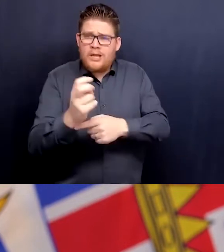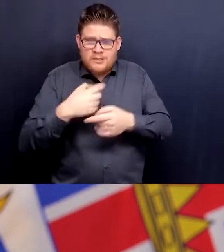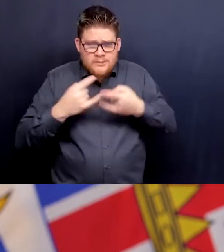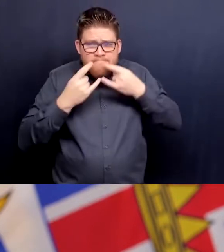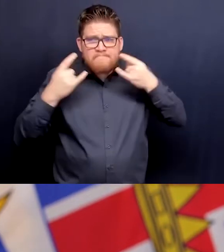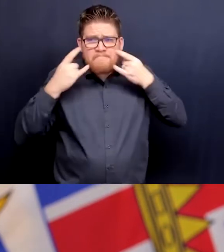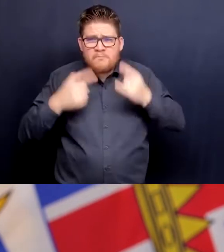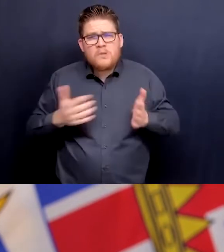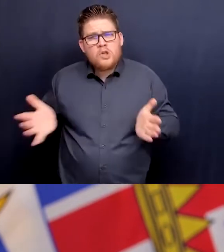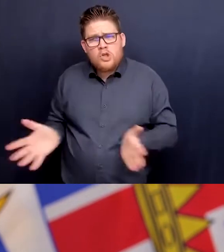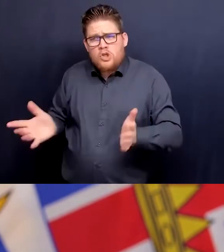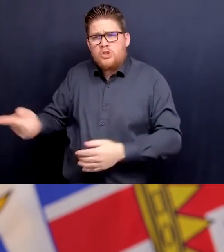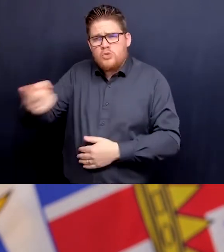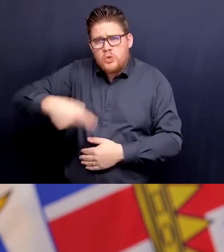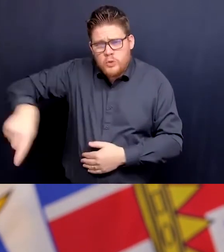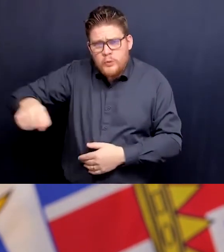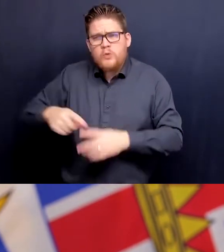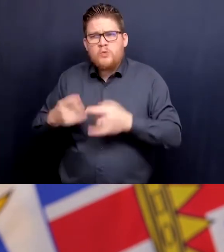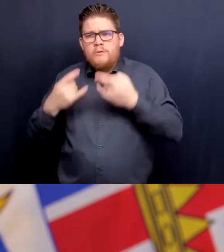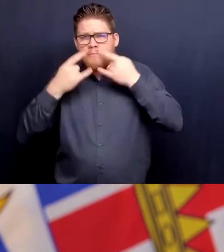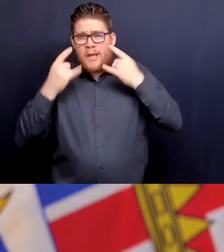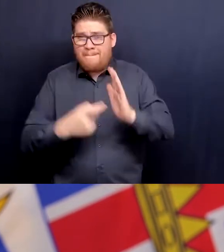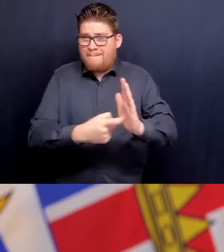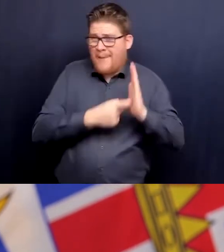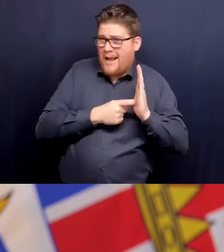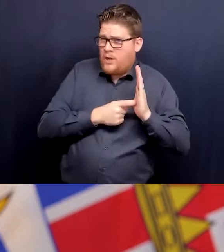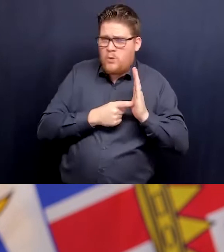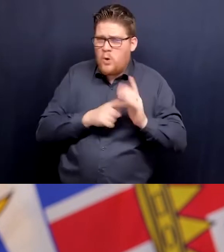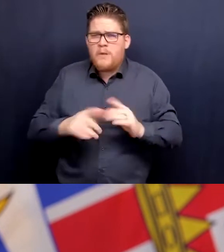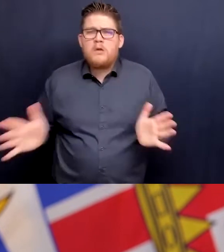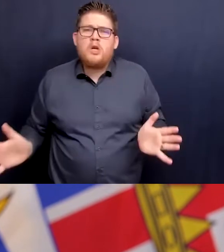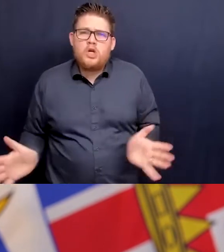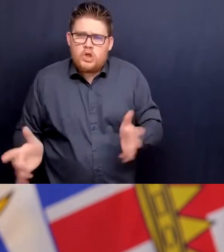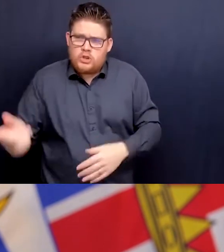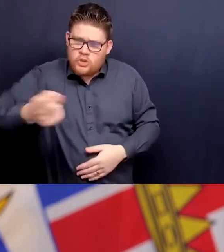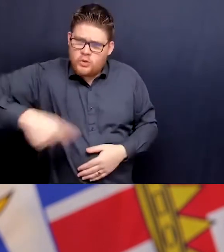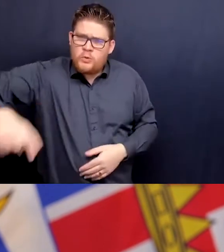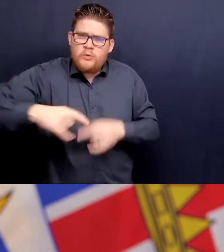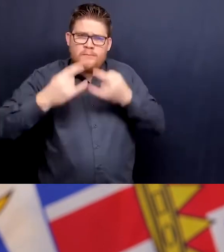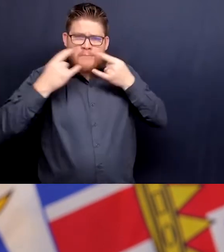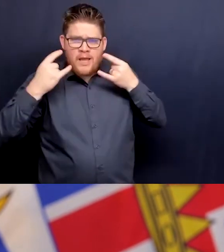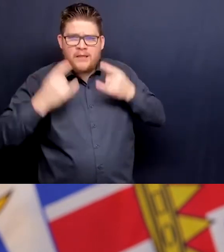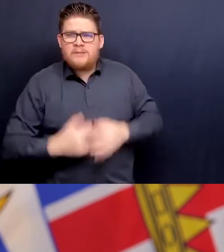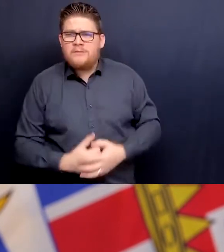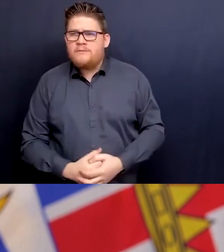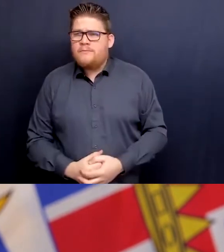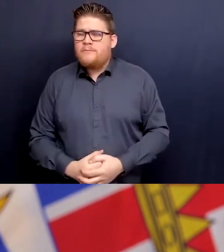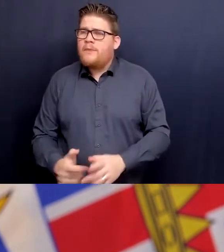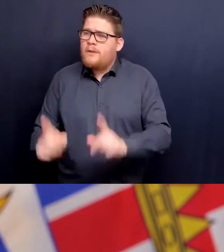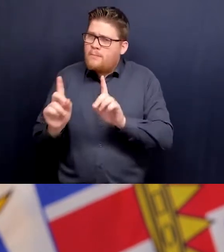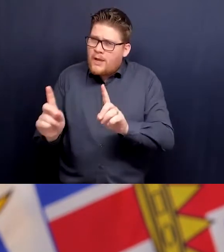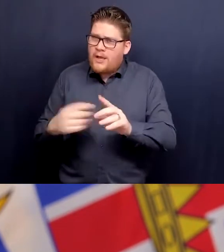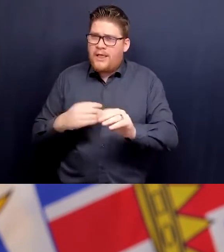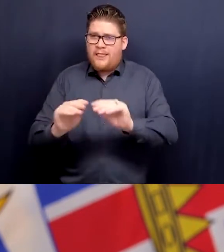a sign of respect and protection for others. But we also need to be clear that things like grocery stores